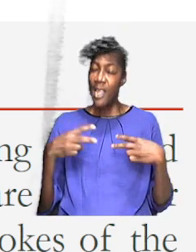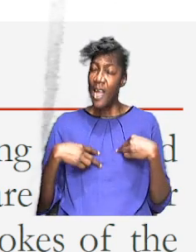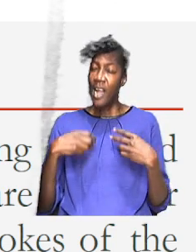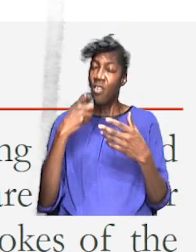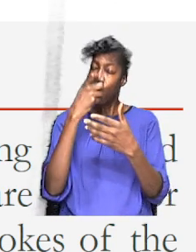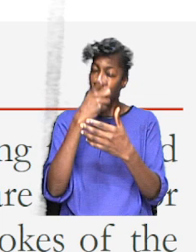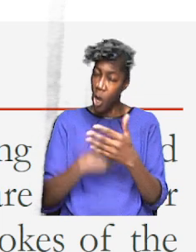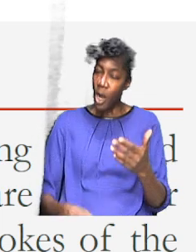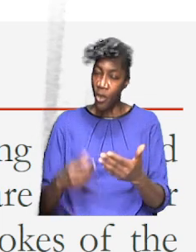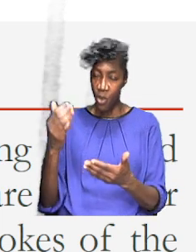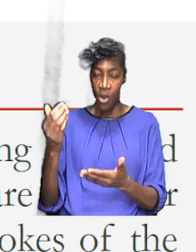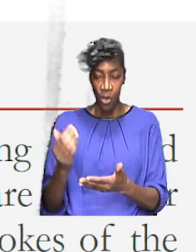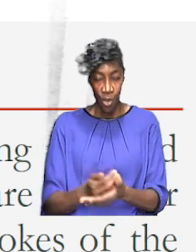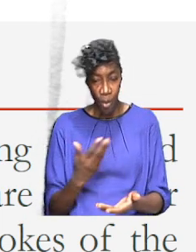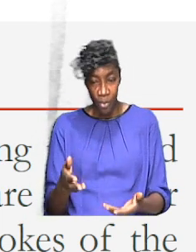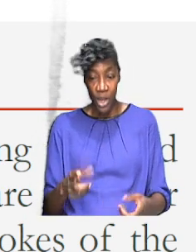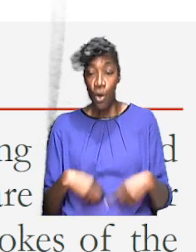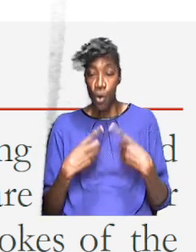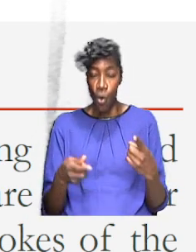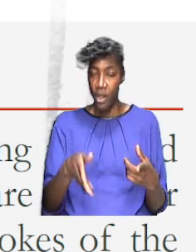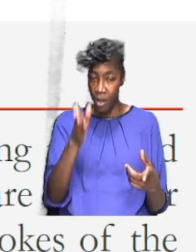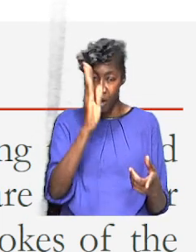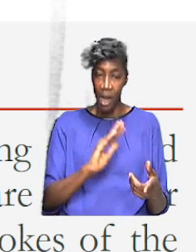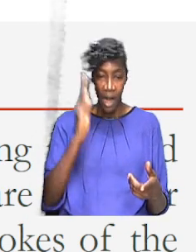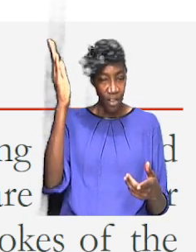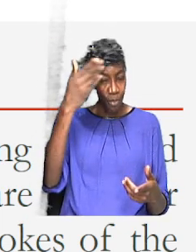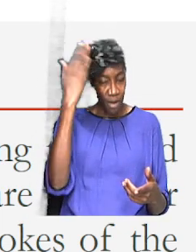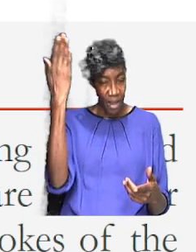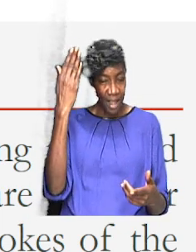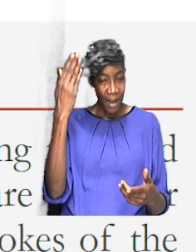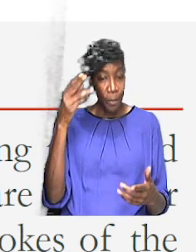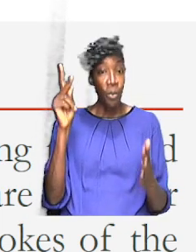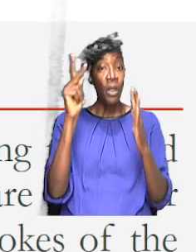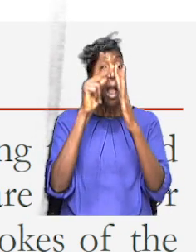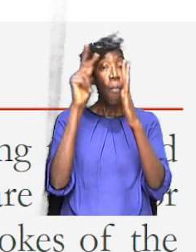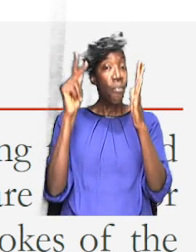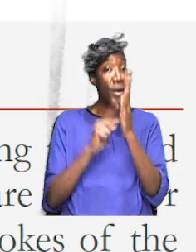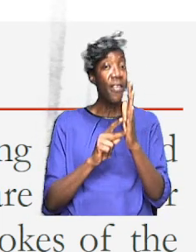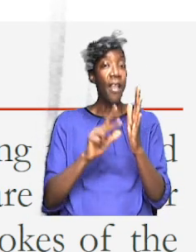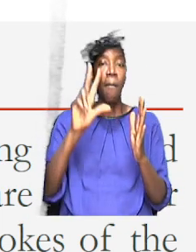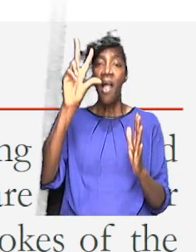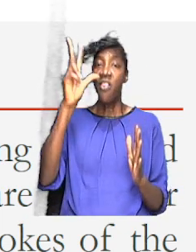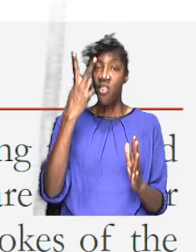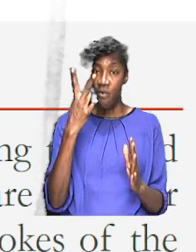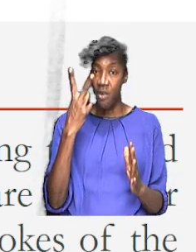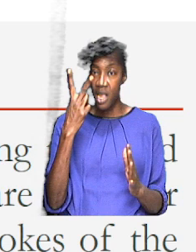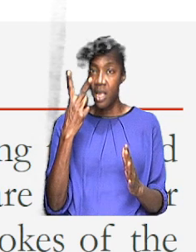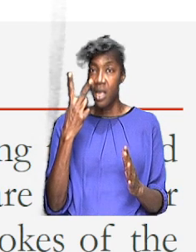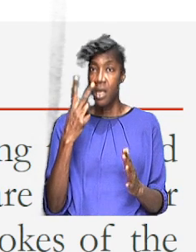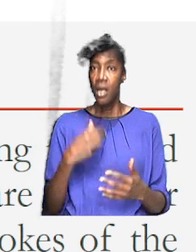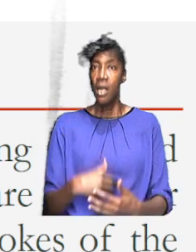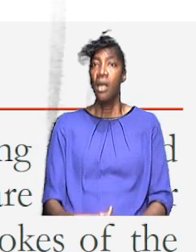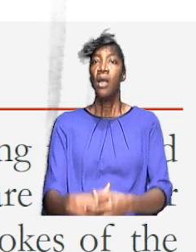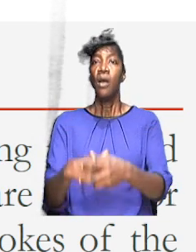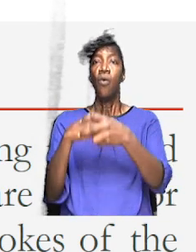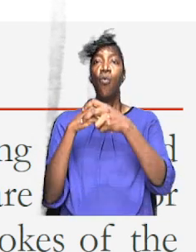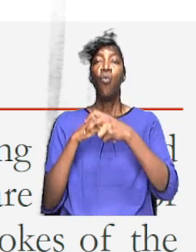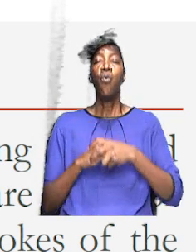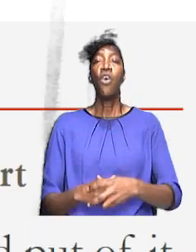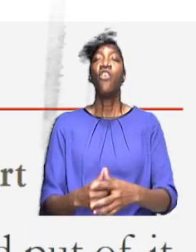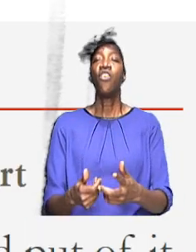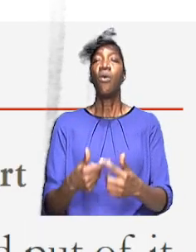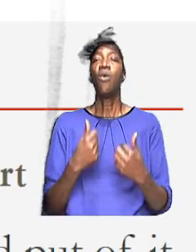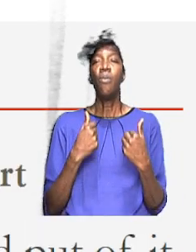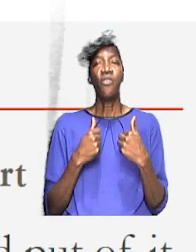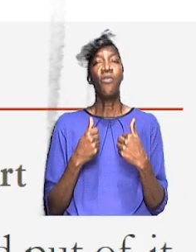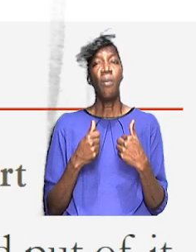to get into the presence of Almighty God. Principle number two. Principle number three is that worship comes from a contrite